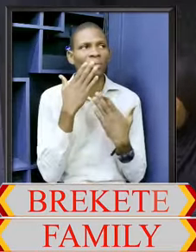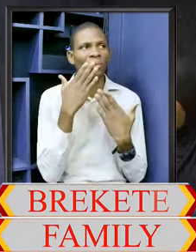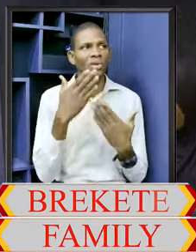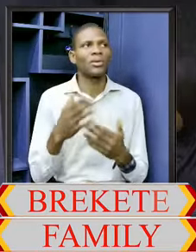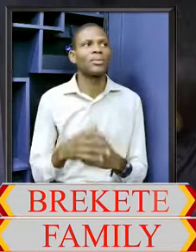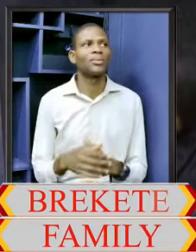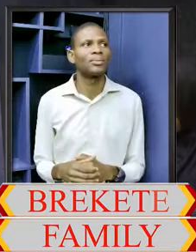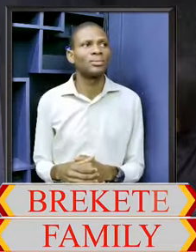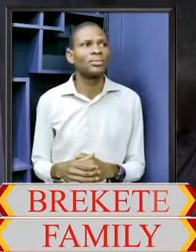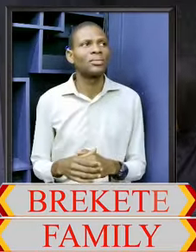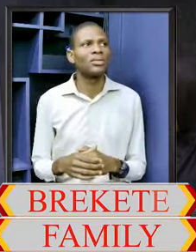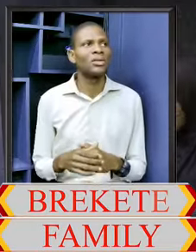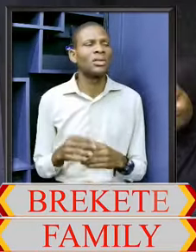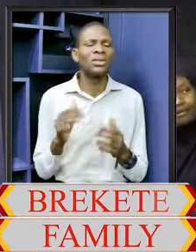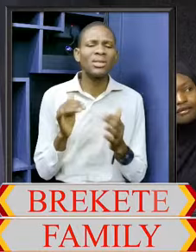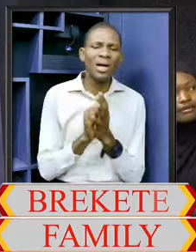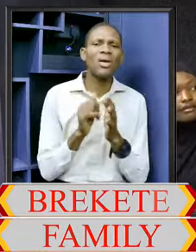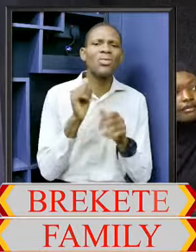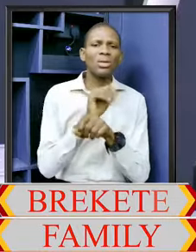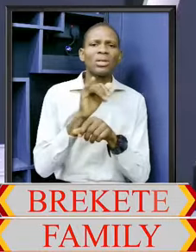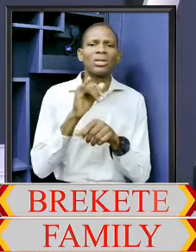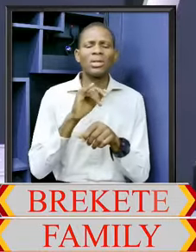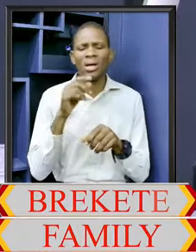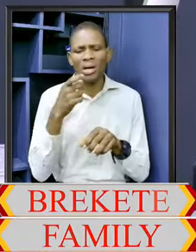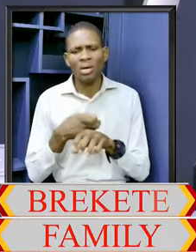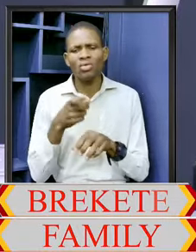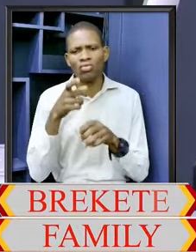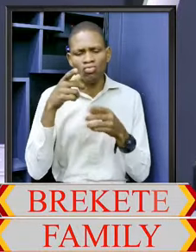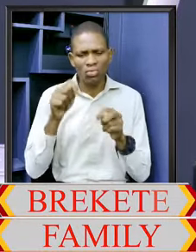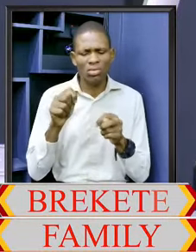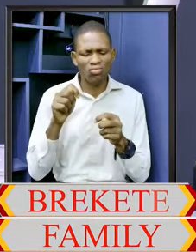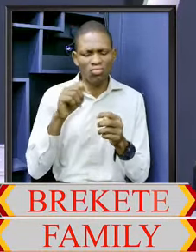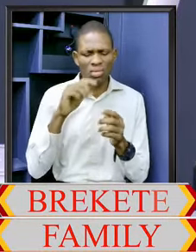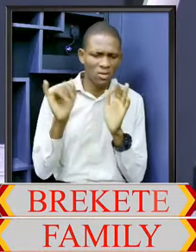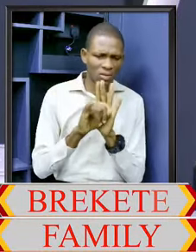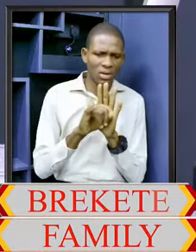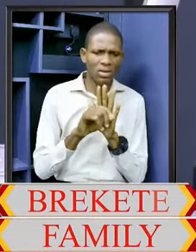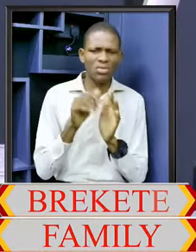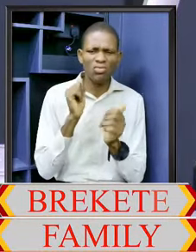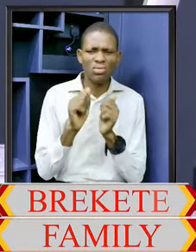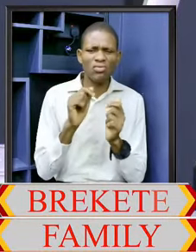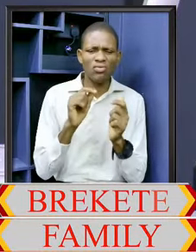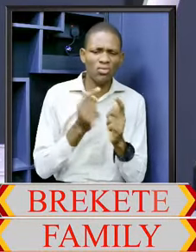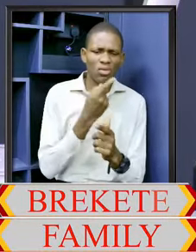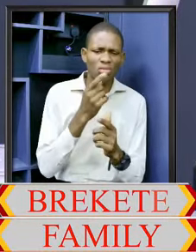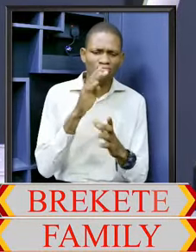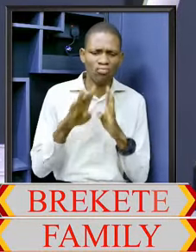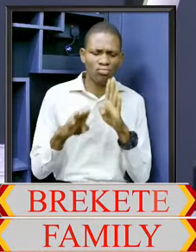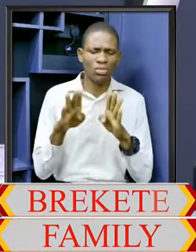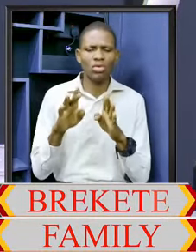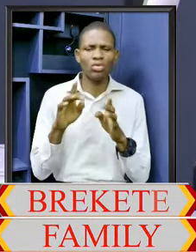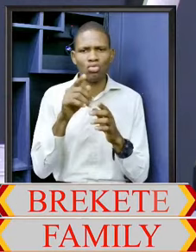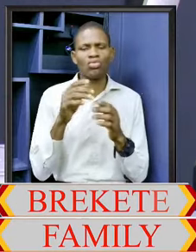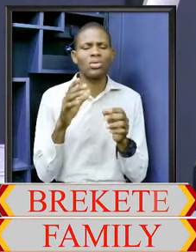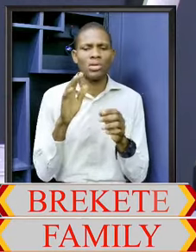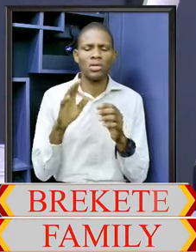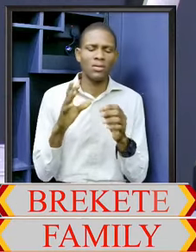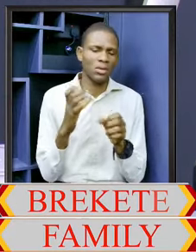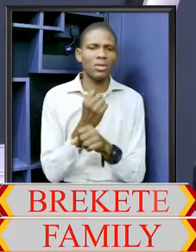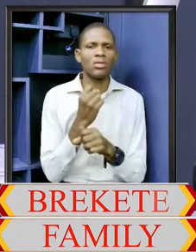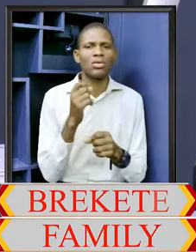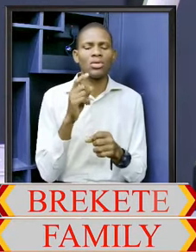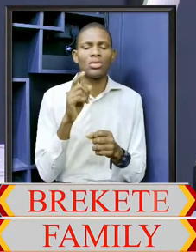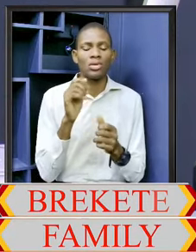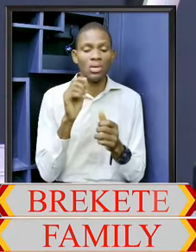And that working hard, try to identify the very steps where you go take. Each of these things cannot just be